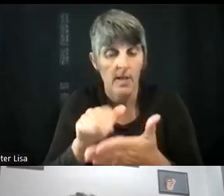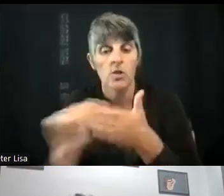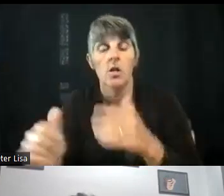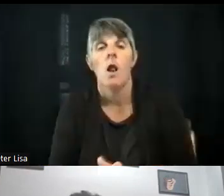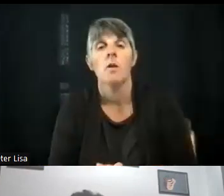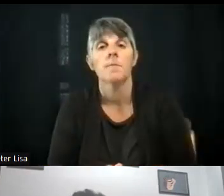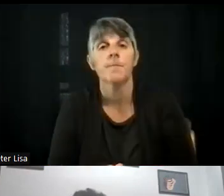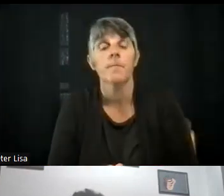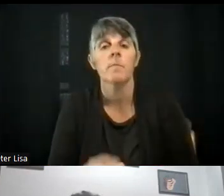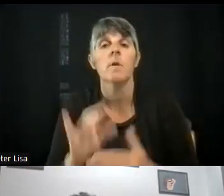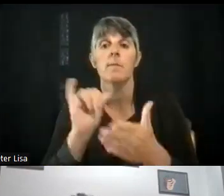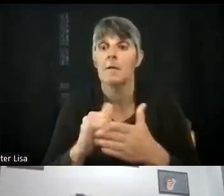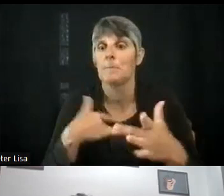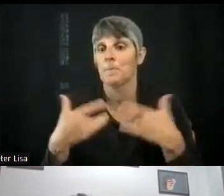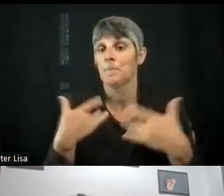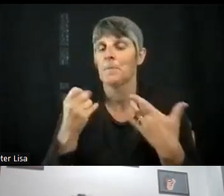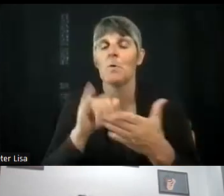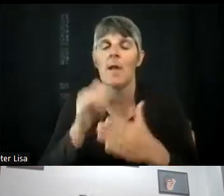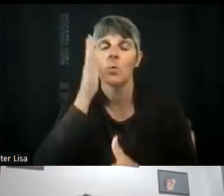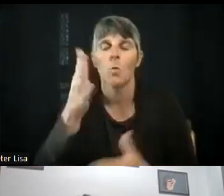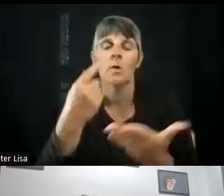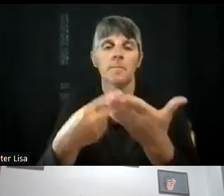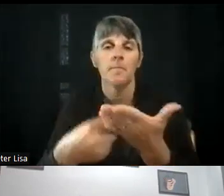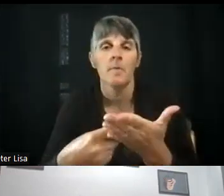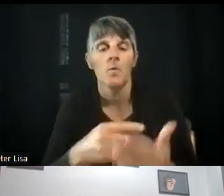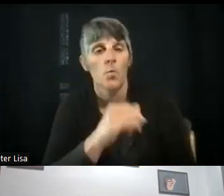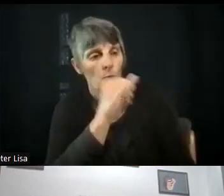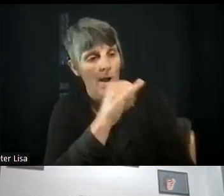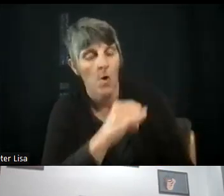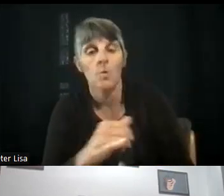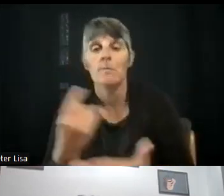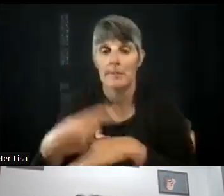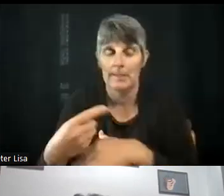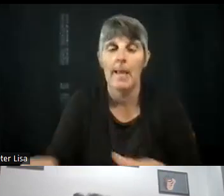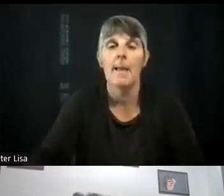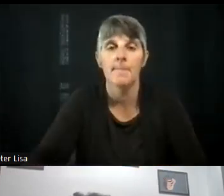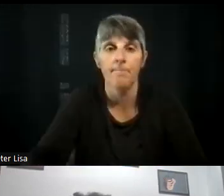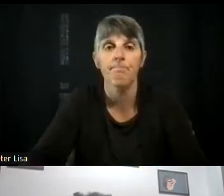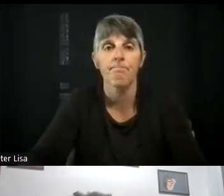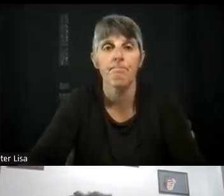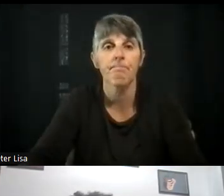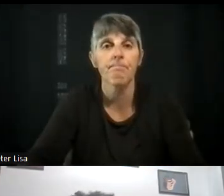$297,000, which is exciting. So that's what we'll be talking about today.